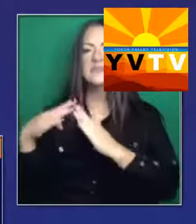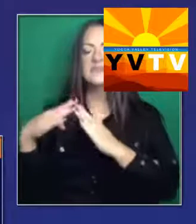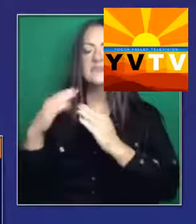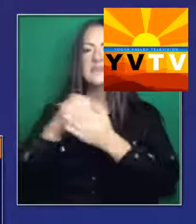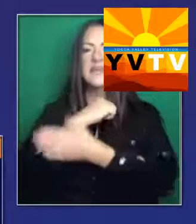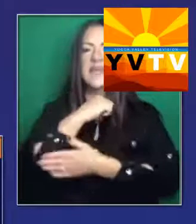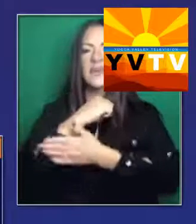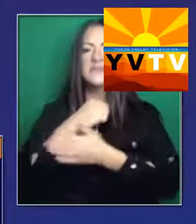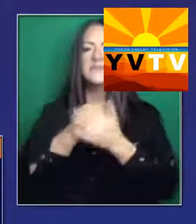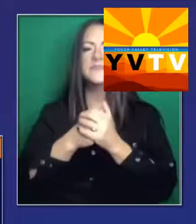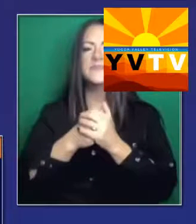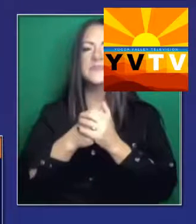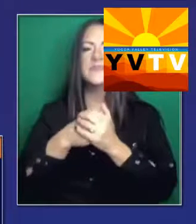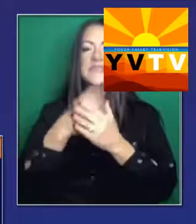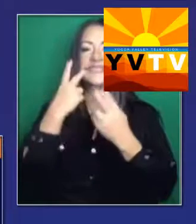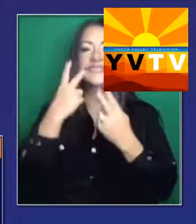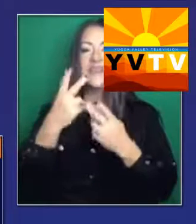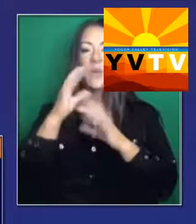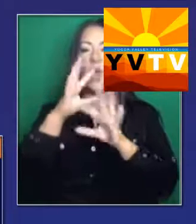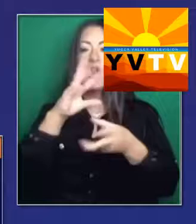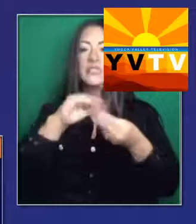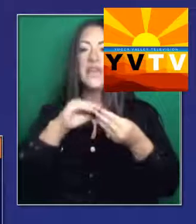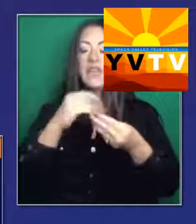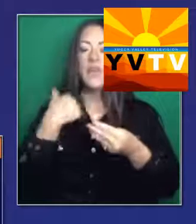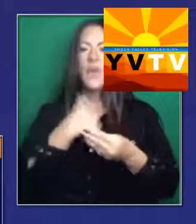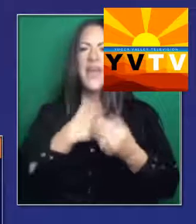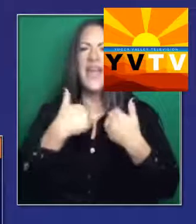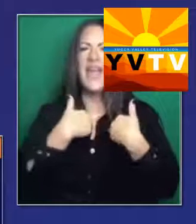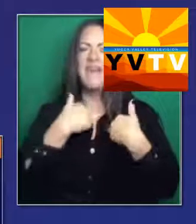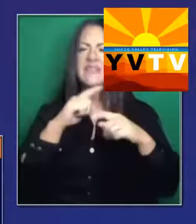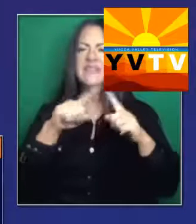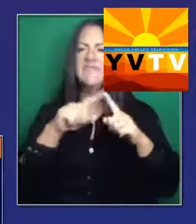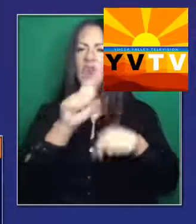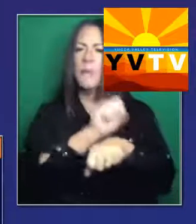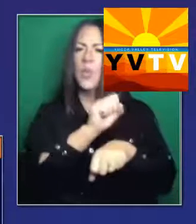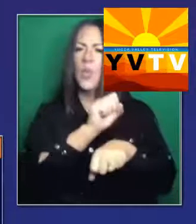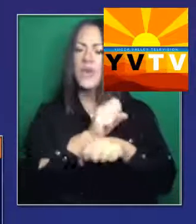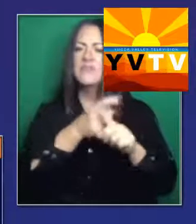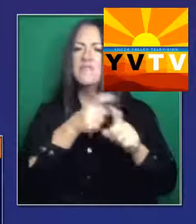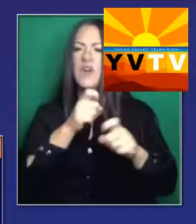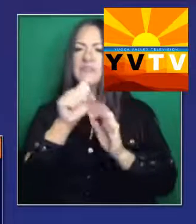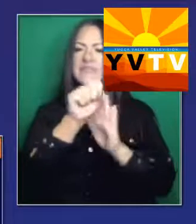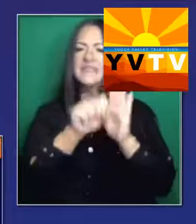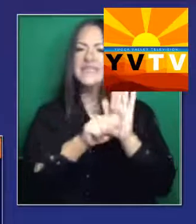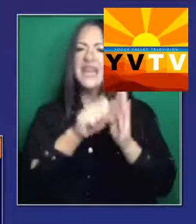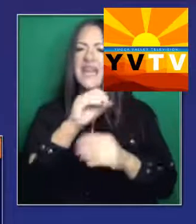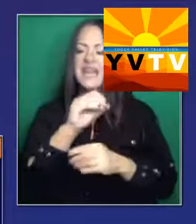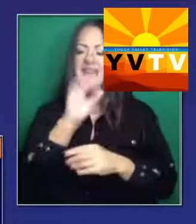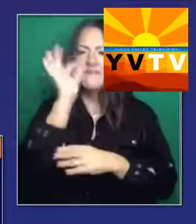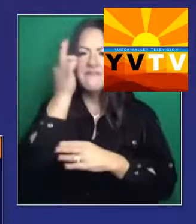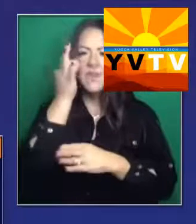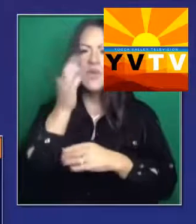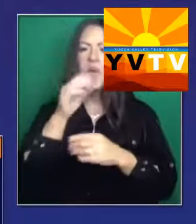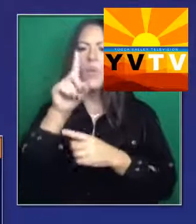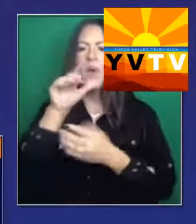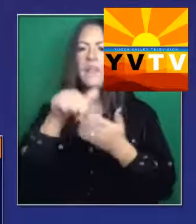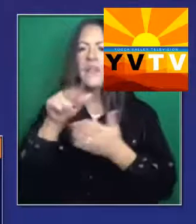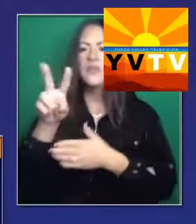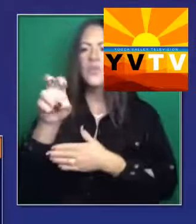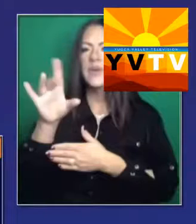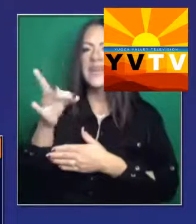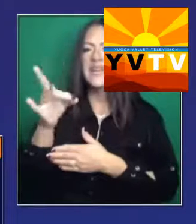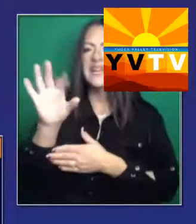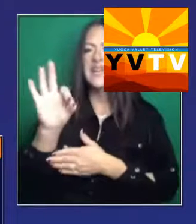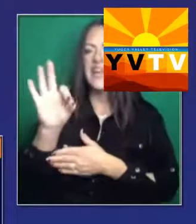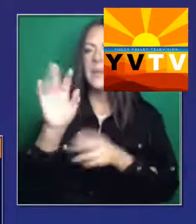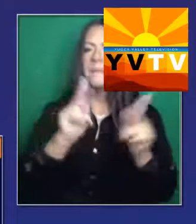shy of 1,300 state and federal staff been deployed, continue to work, including over this weekend, over the holidays, try to get more federal